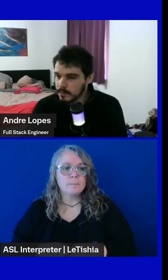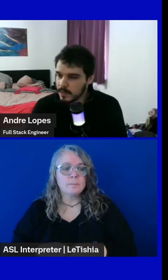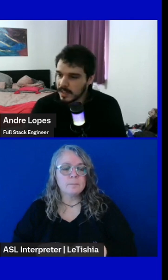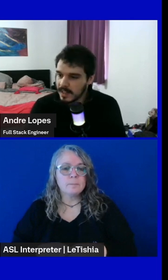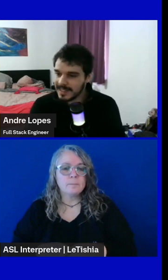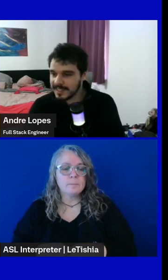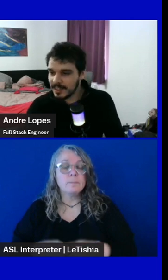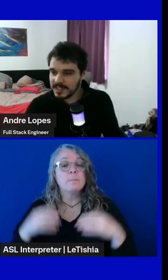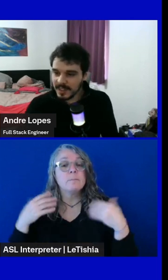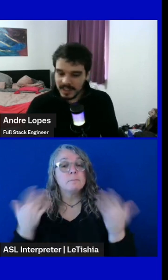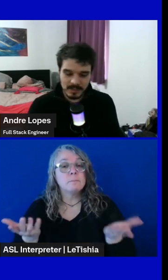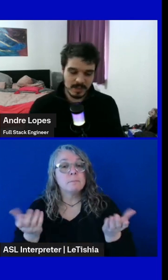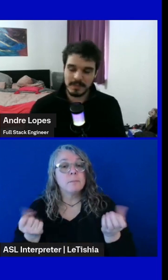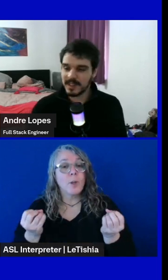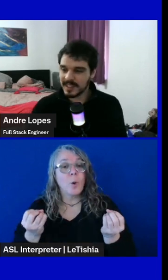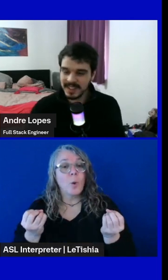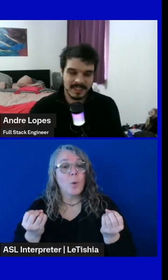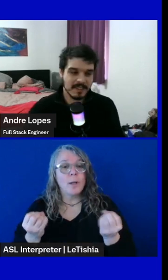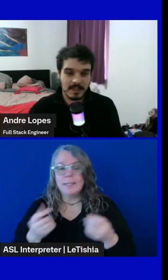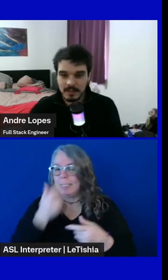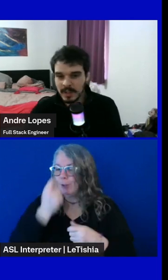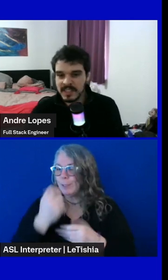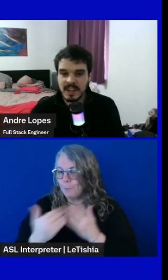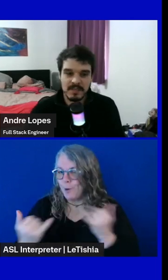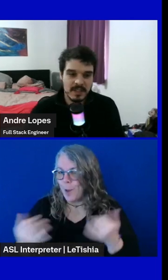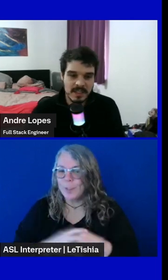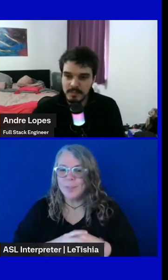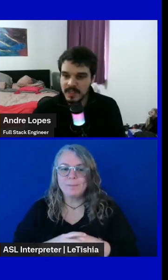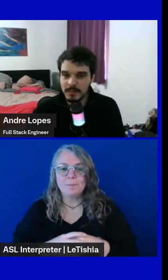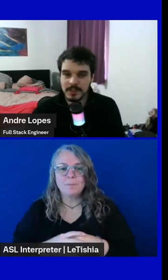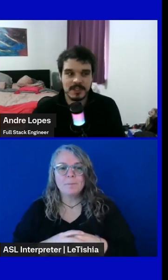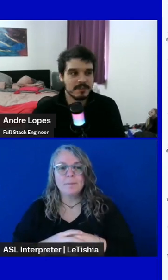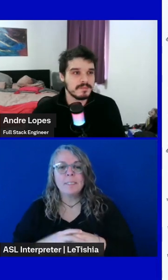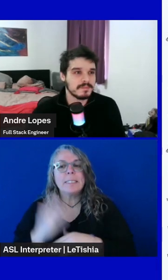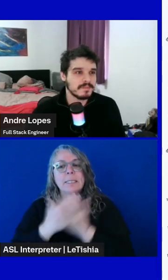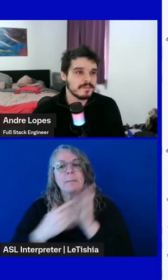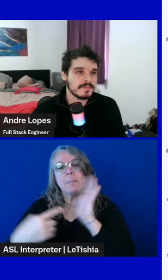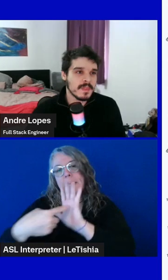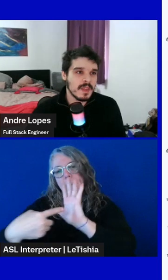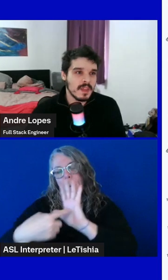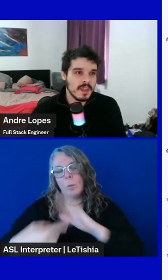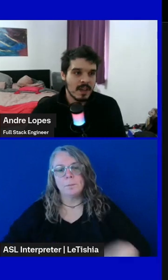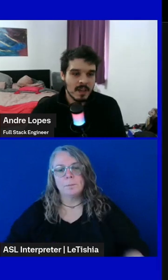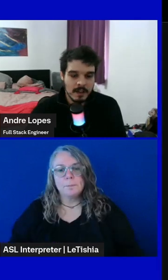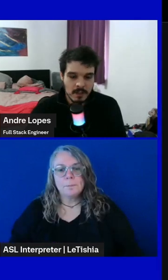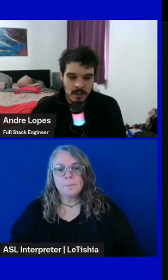So now it's the interesting part. Let's have some demos.